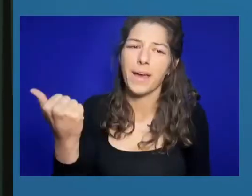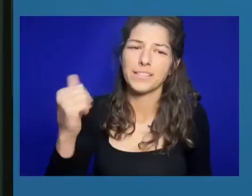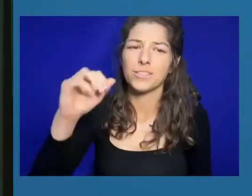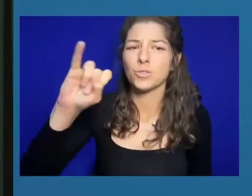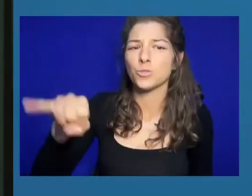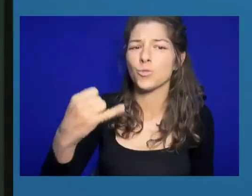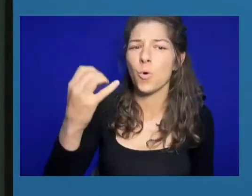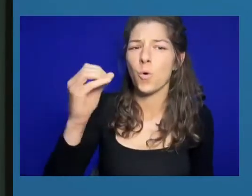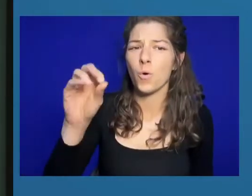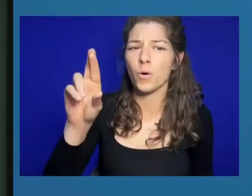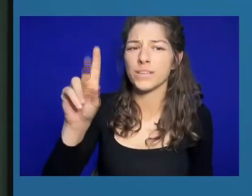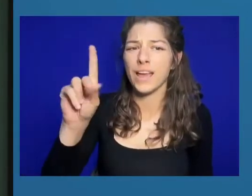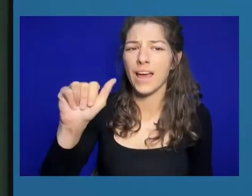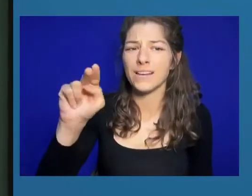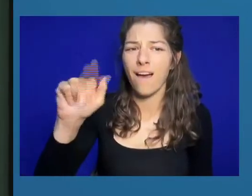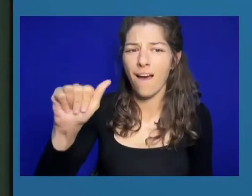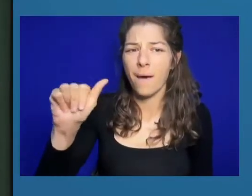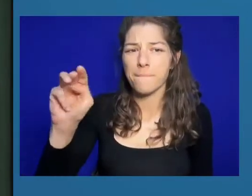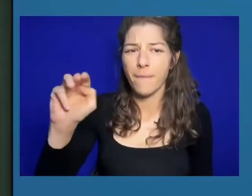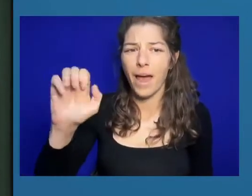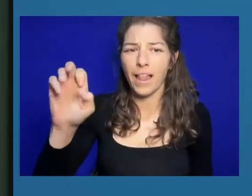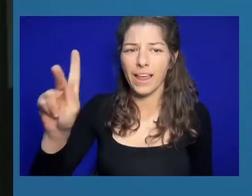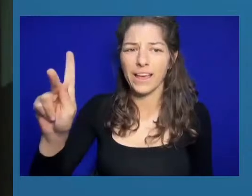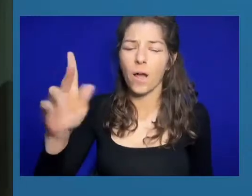thank her for